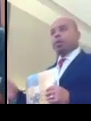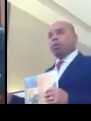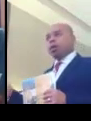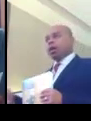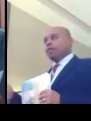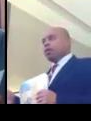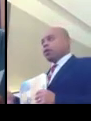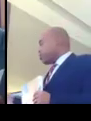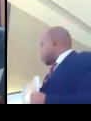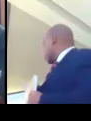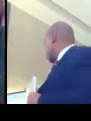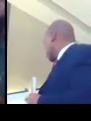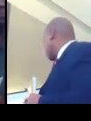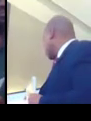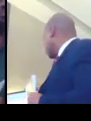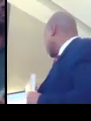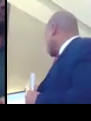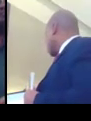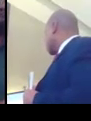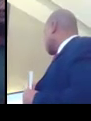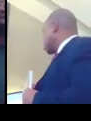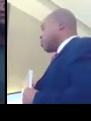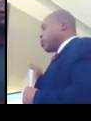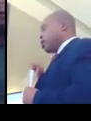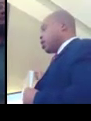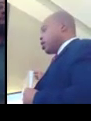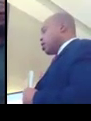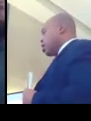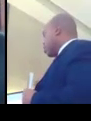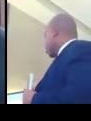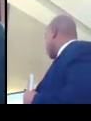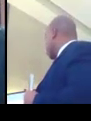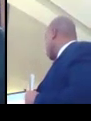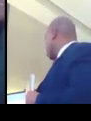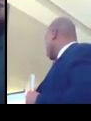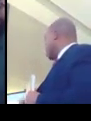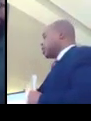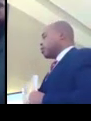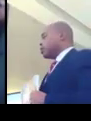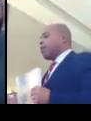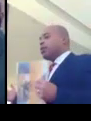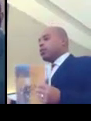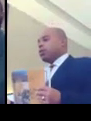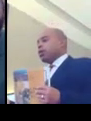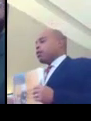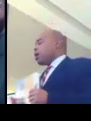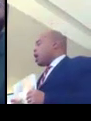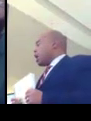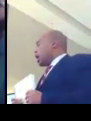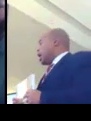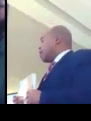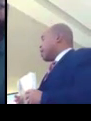is where we want to kind of focus. And this one particularly was outside Sumner and Candy, just up the street. Another one was St. Louis Avenue in